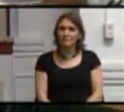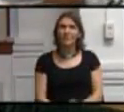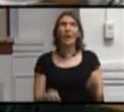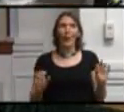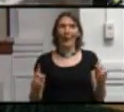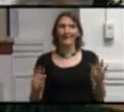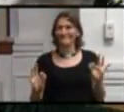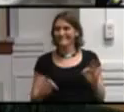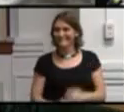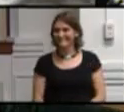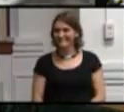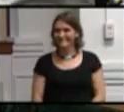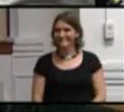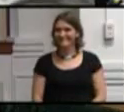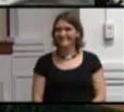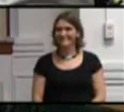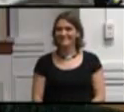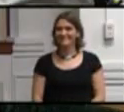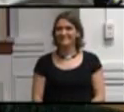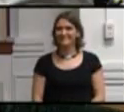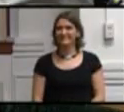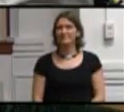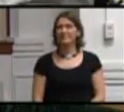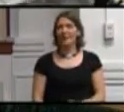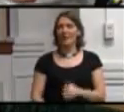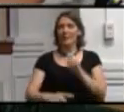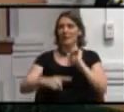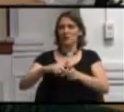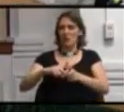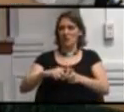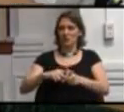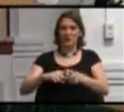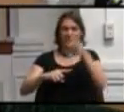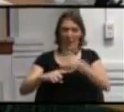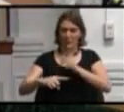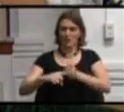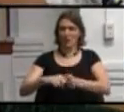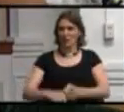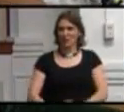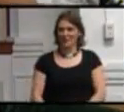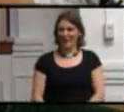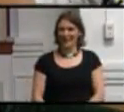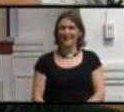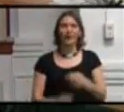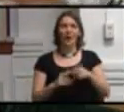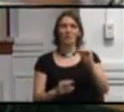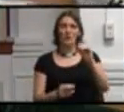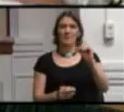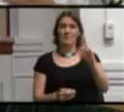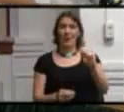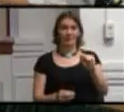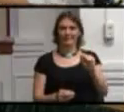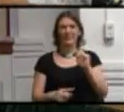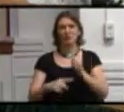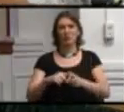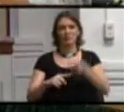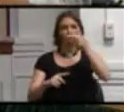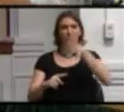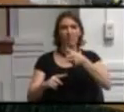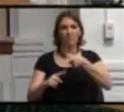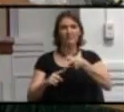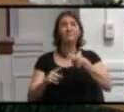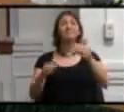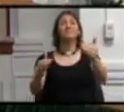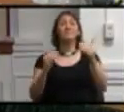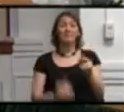Did we include the map? Yes, we did. And there's a map attached that highlights that particular thing. And